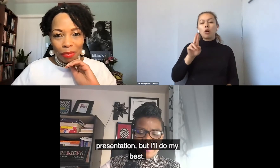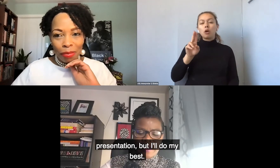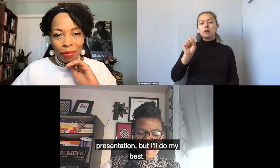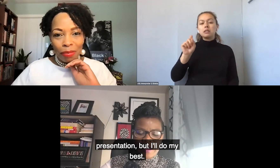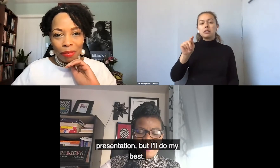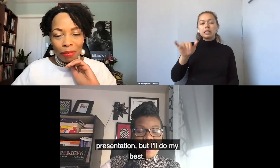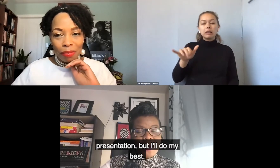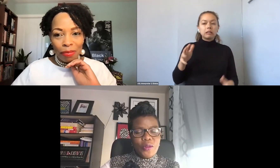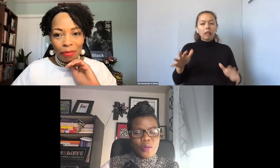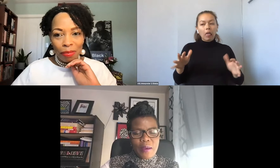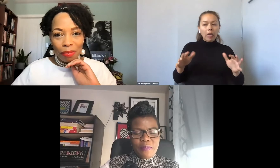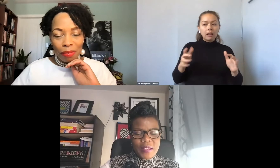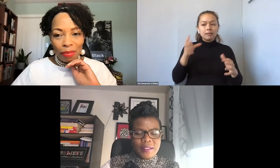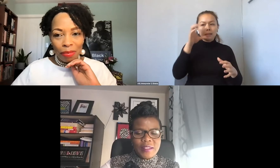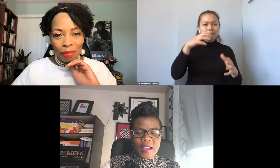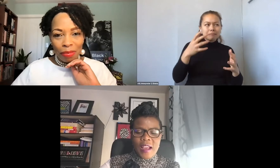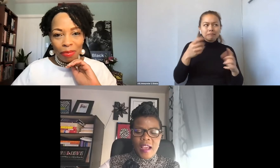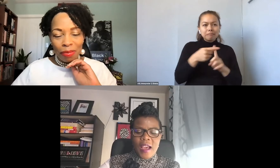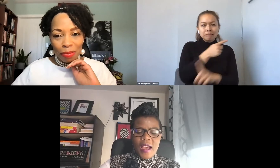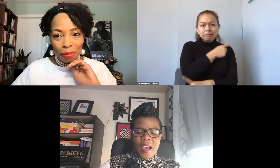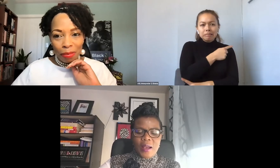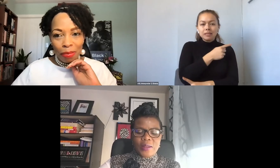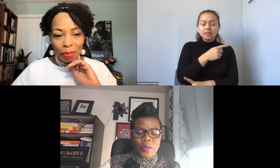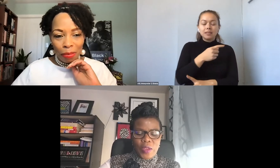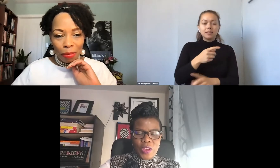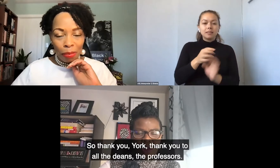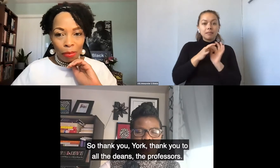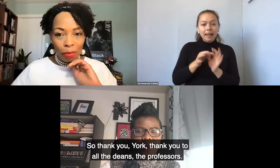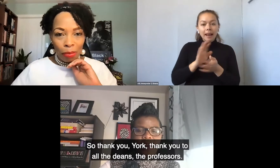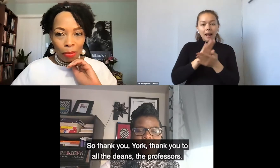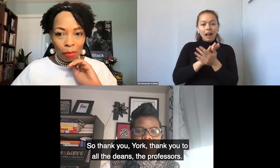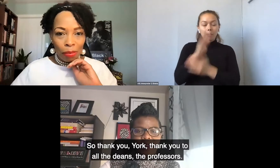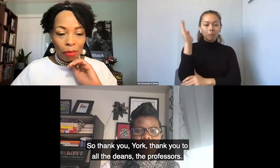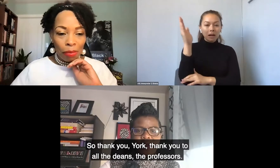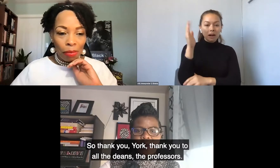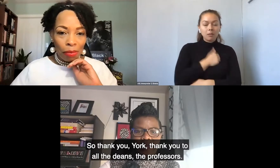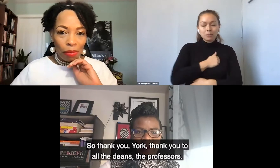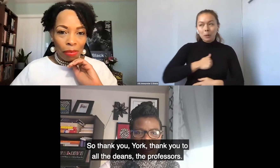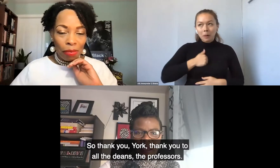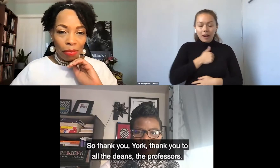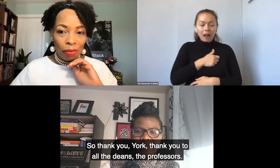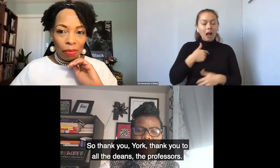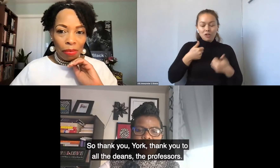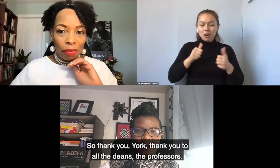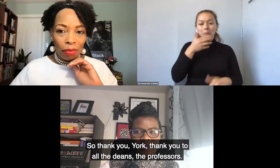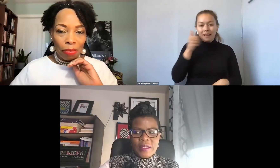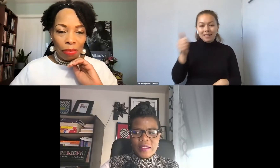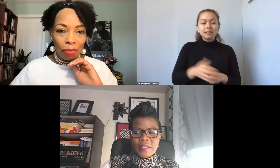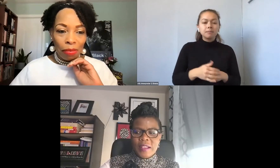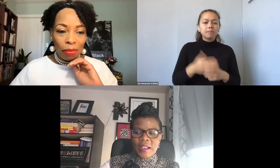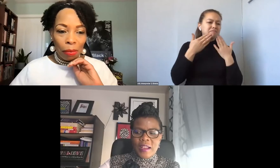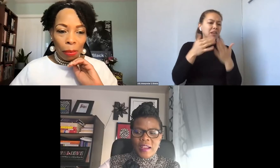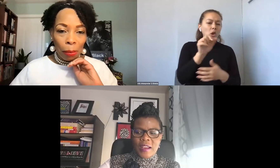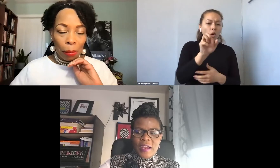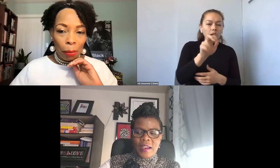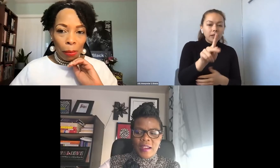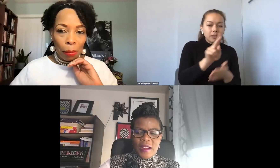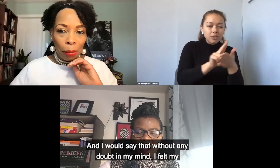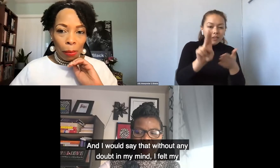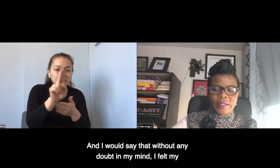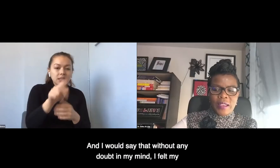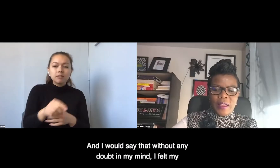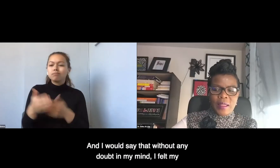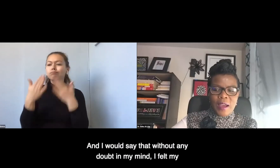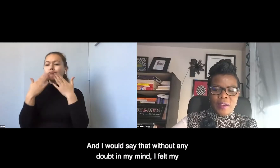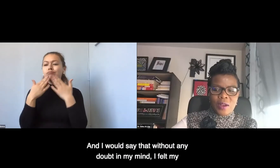academic presentation, but I'll do my best. So thank you, York. Thank you to all the deans, the professors. And